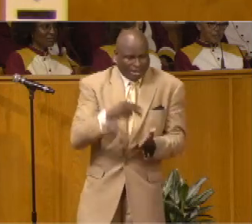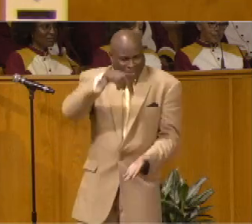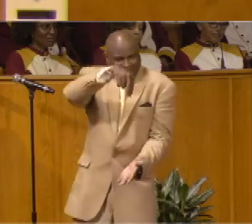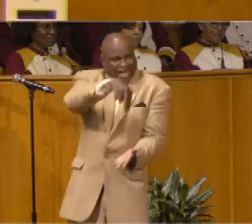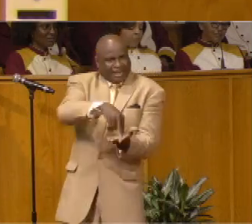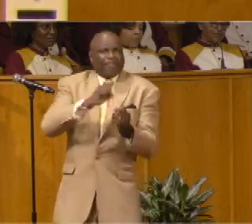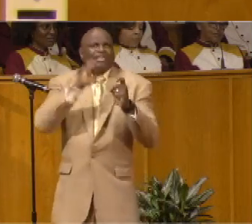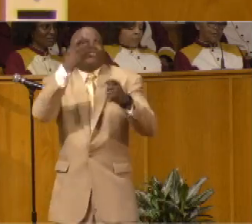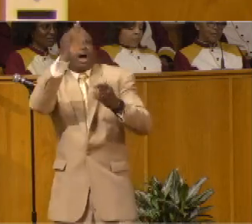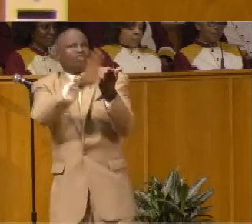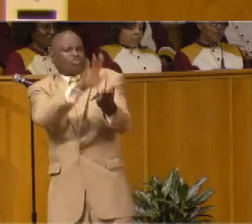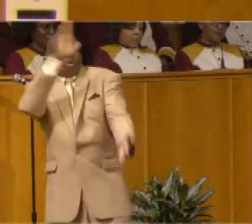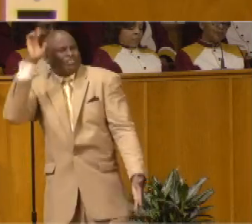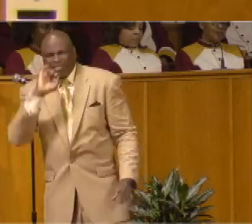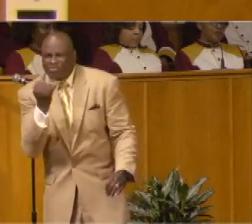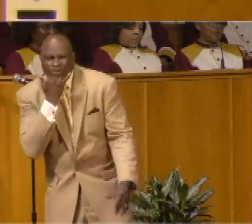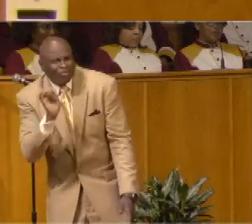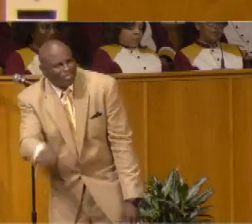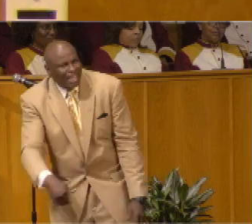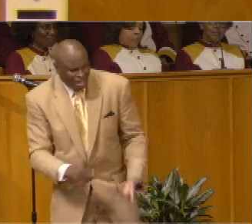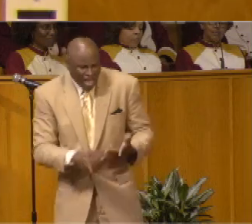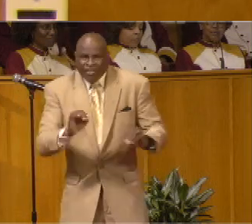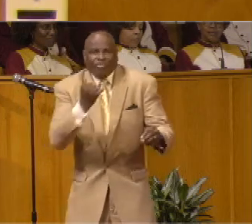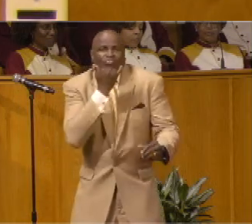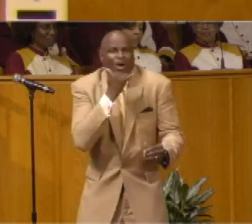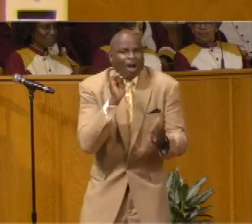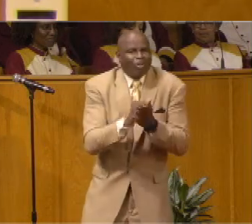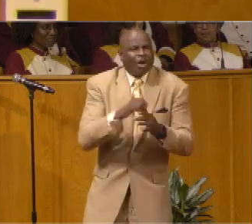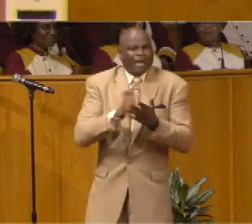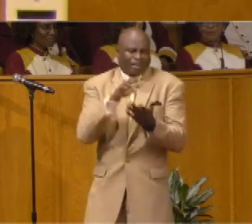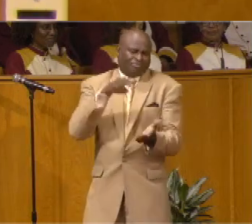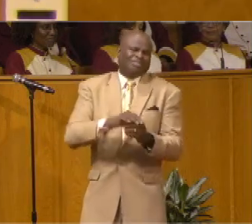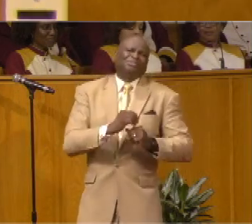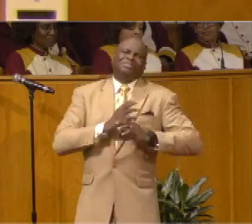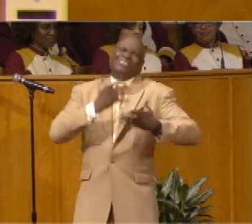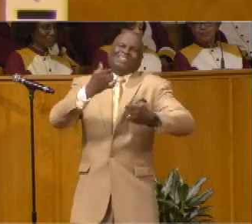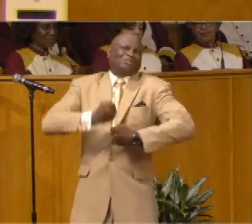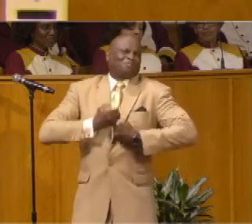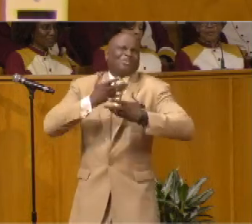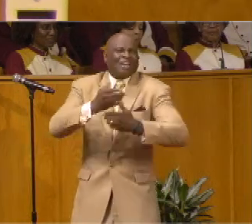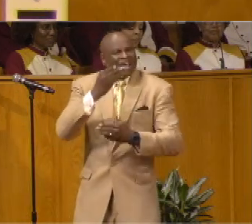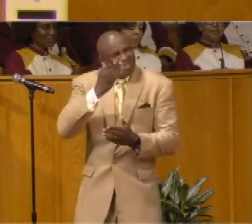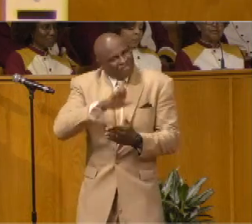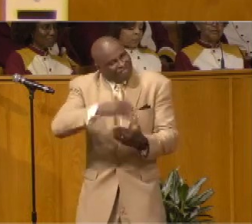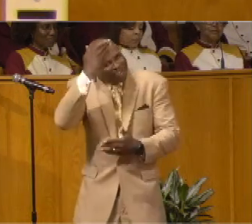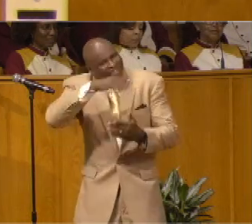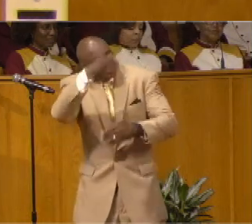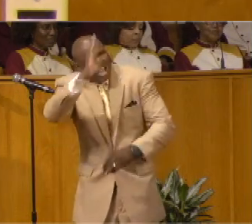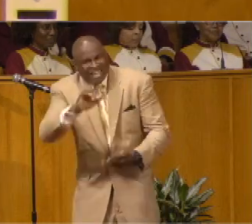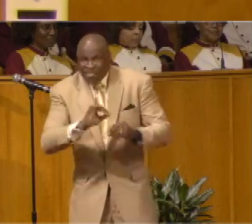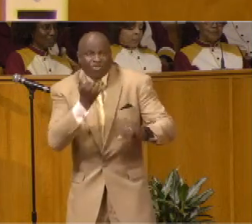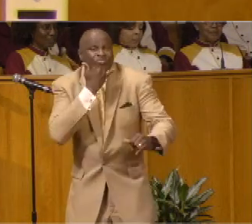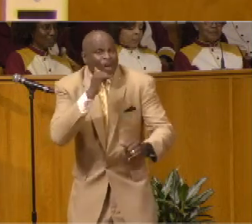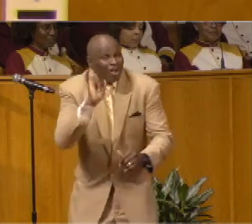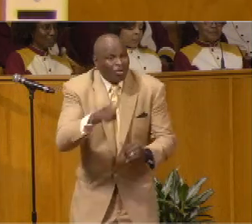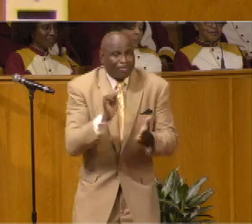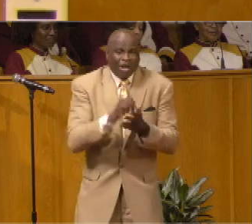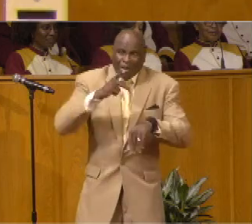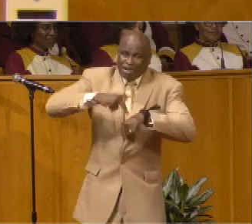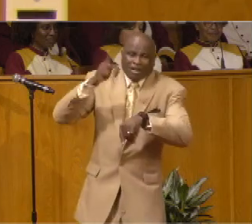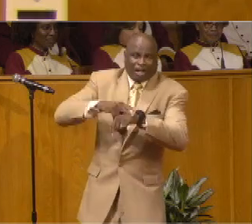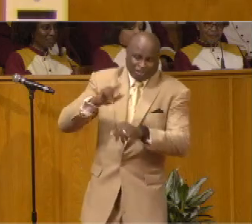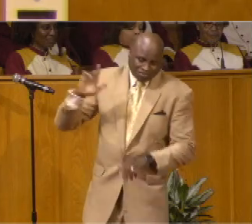up and giving God glory. Nothing wrong with making a joyful noise unto the Lord. Nothing wrong with doing the